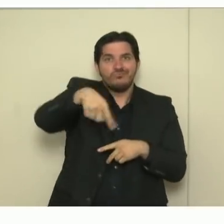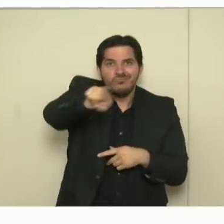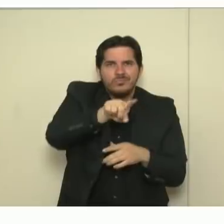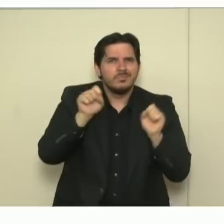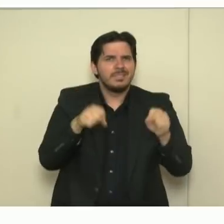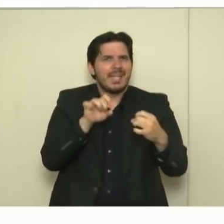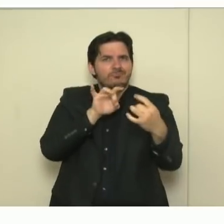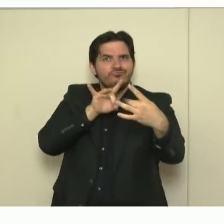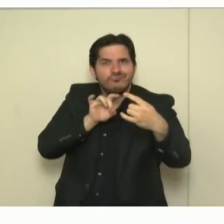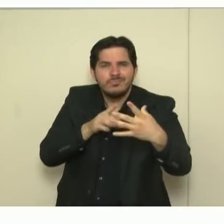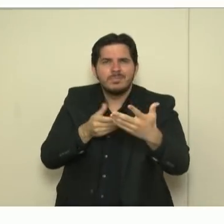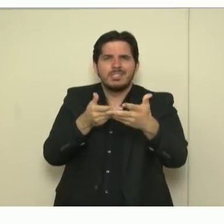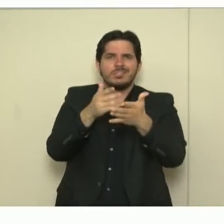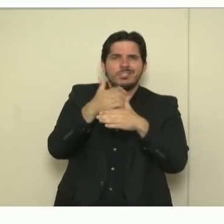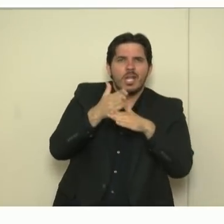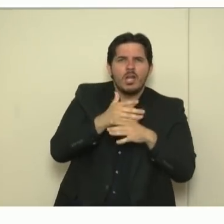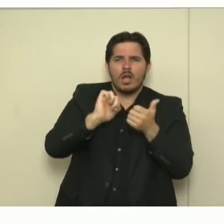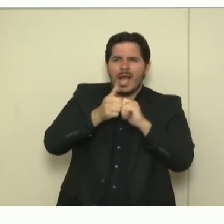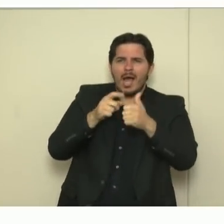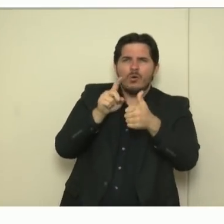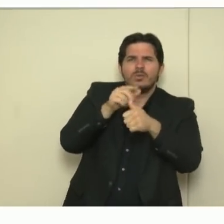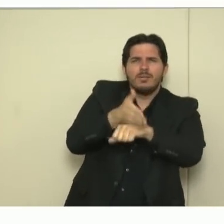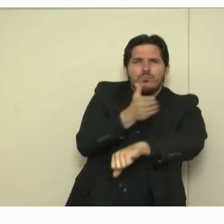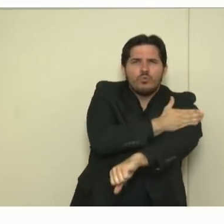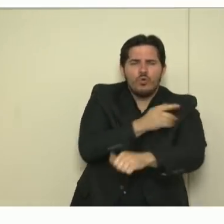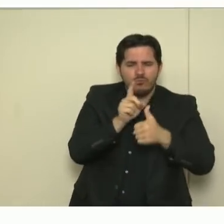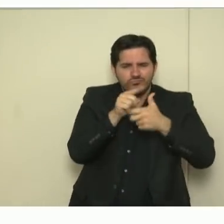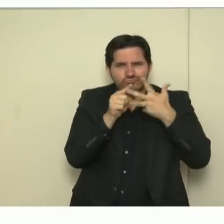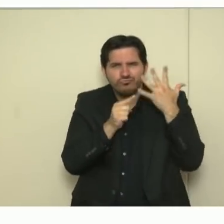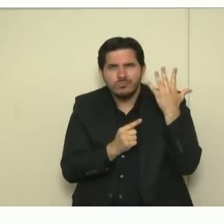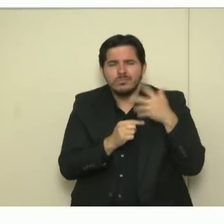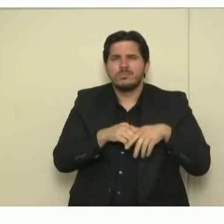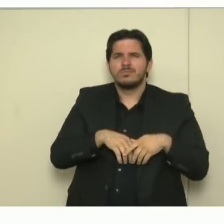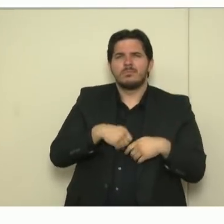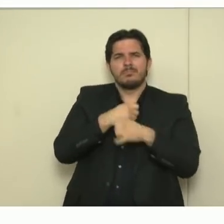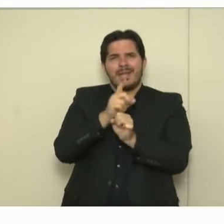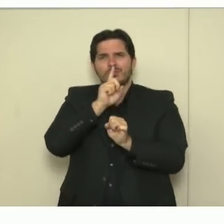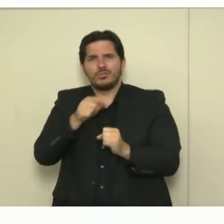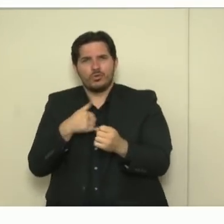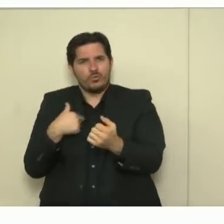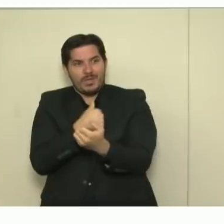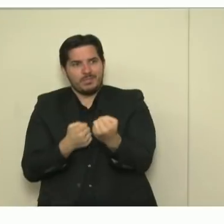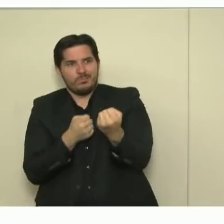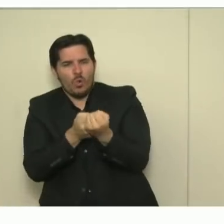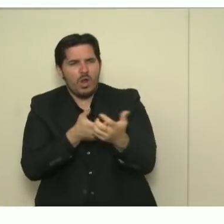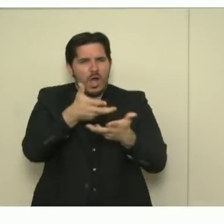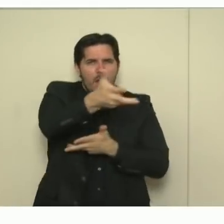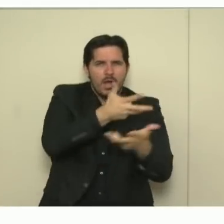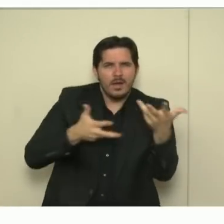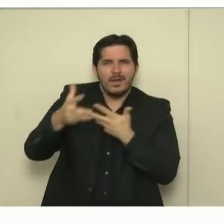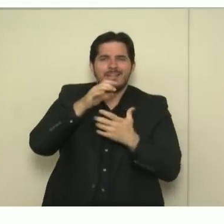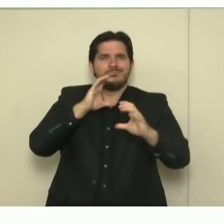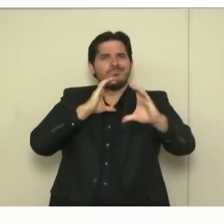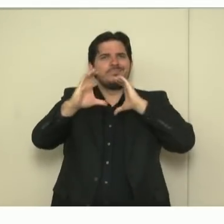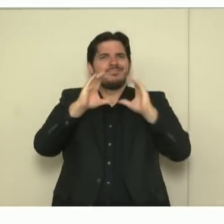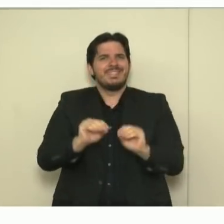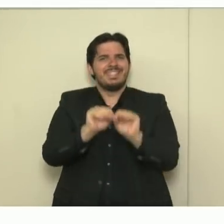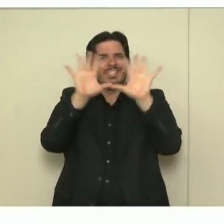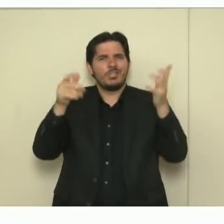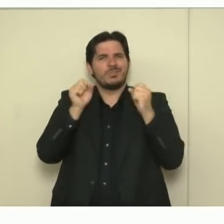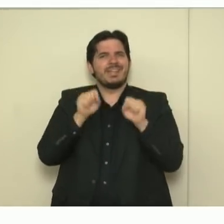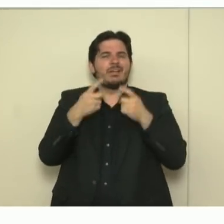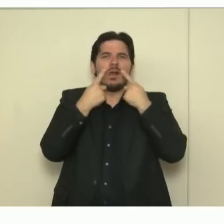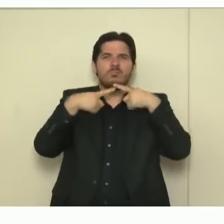ways that the public education department can make sure that we're being supportive of all of the stakeholders to make this a very successful